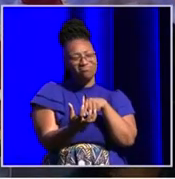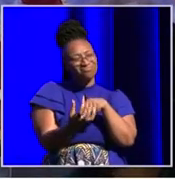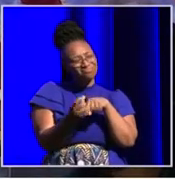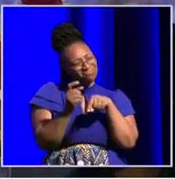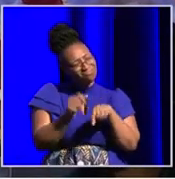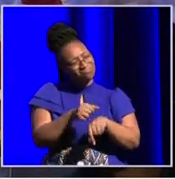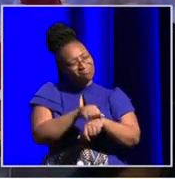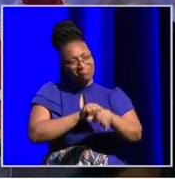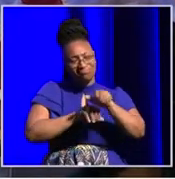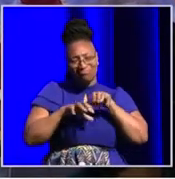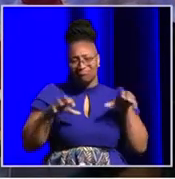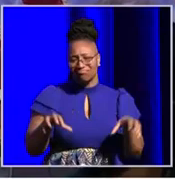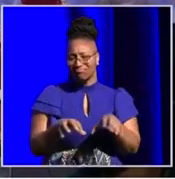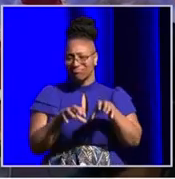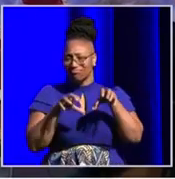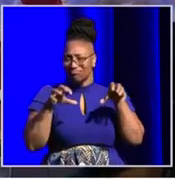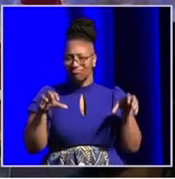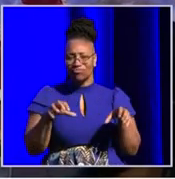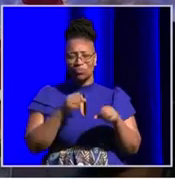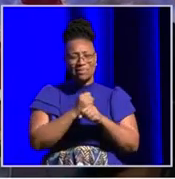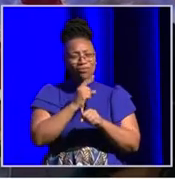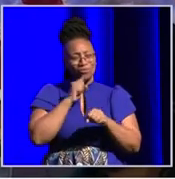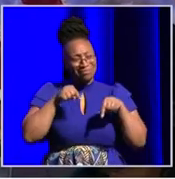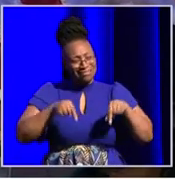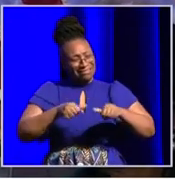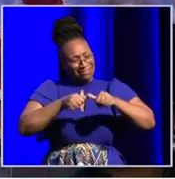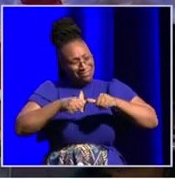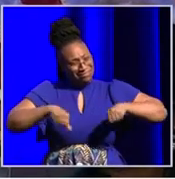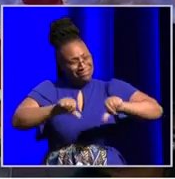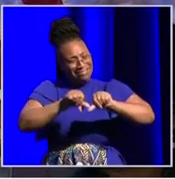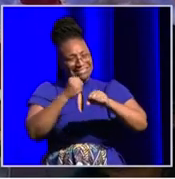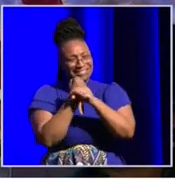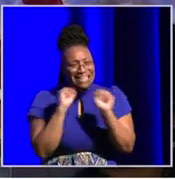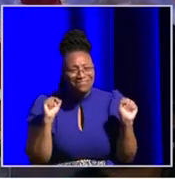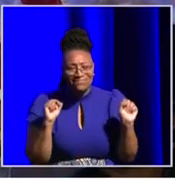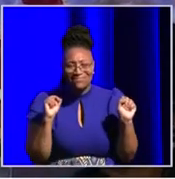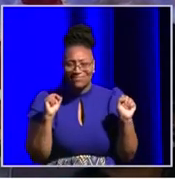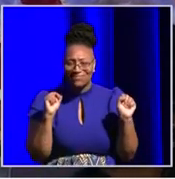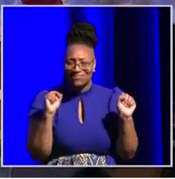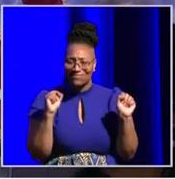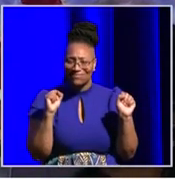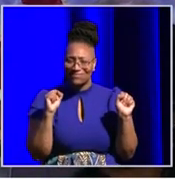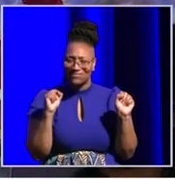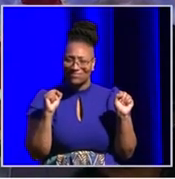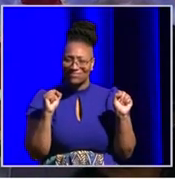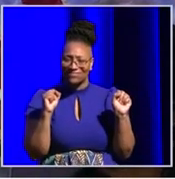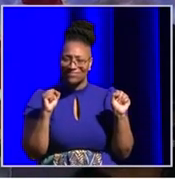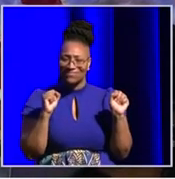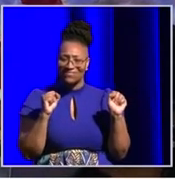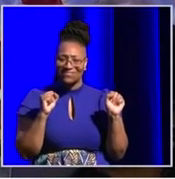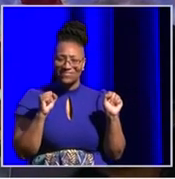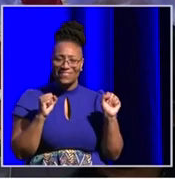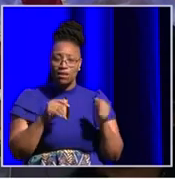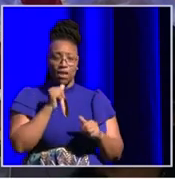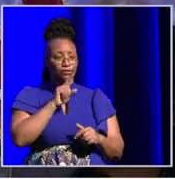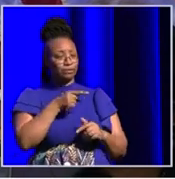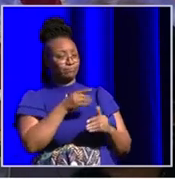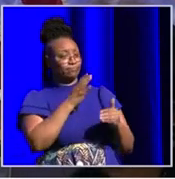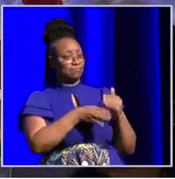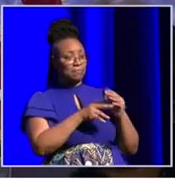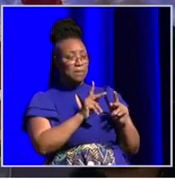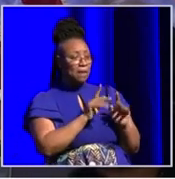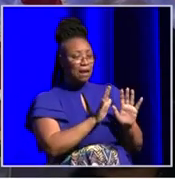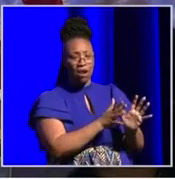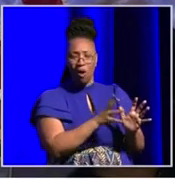ever before. And in closing, we're going to do that not just for some neighbors. We're going to do it for all neighbors